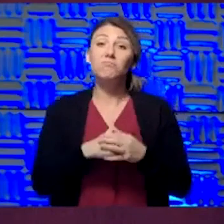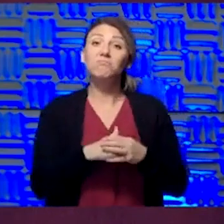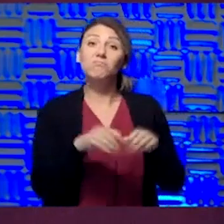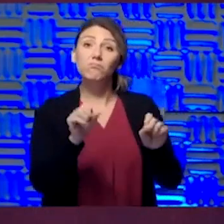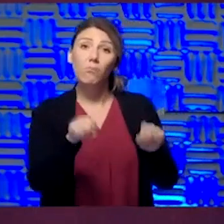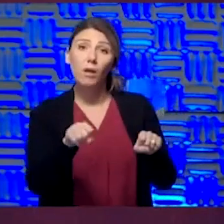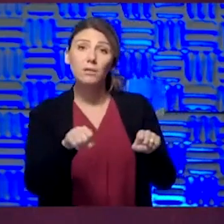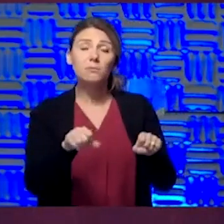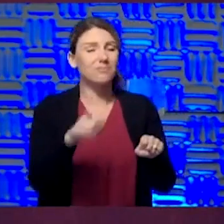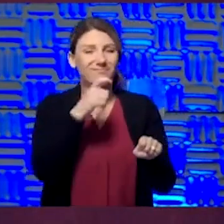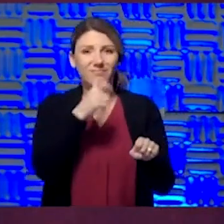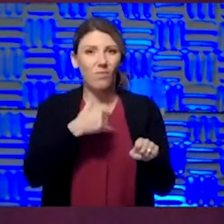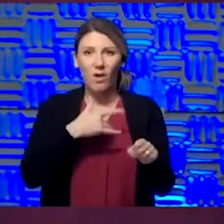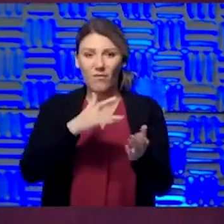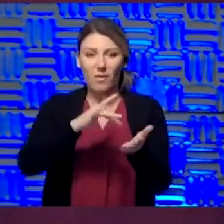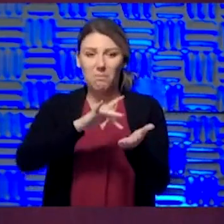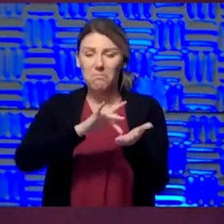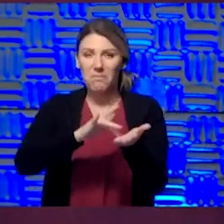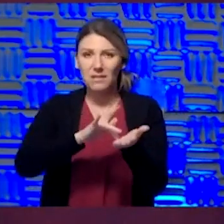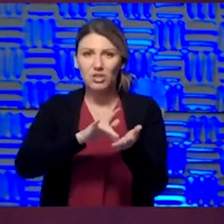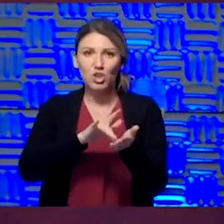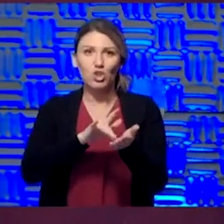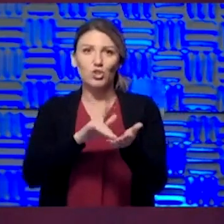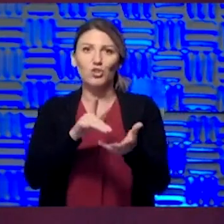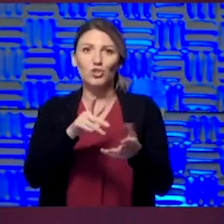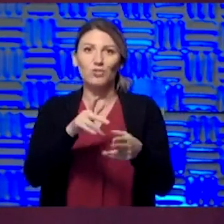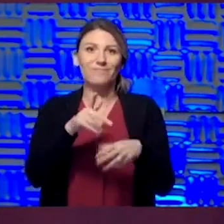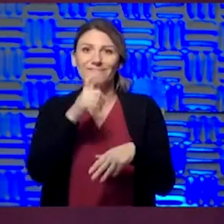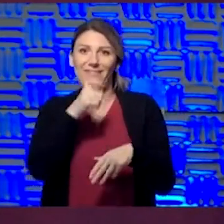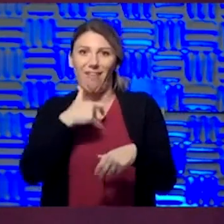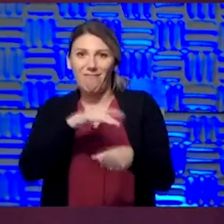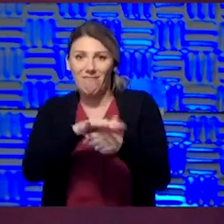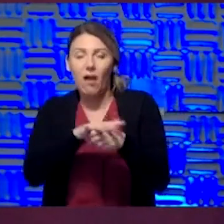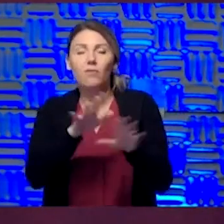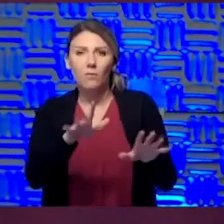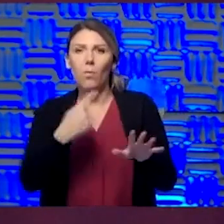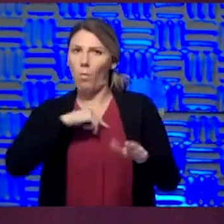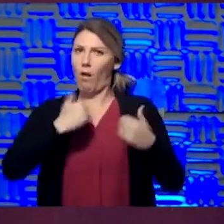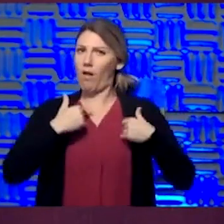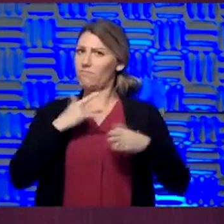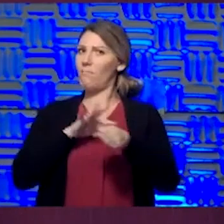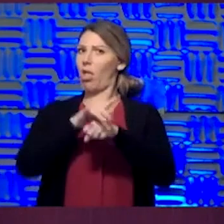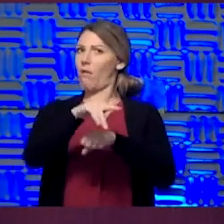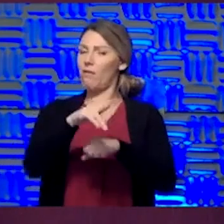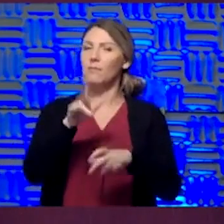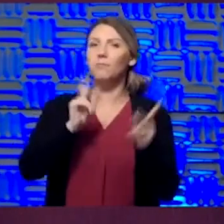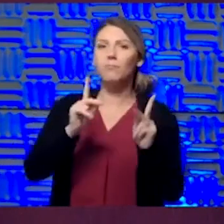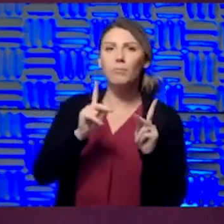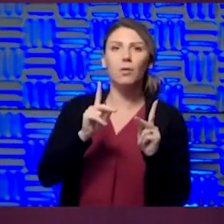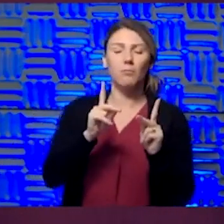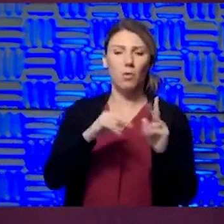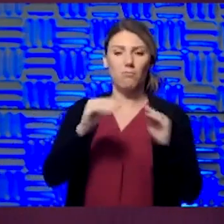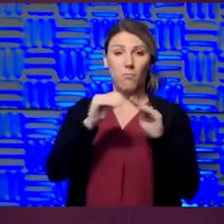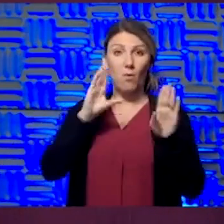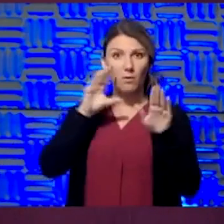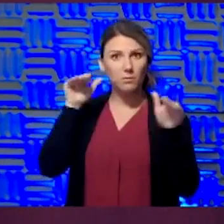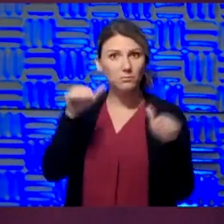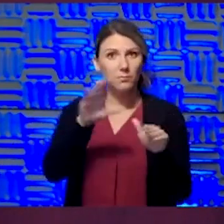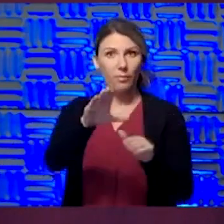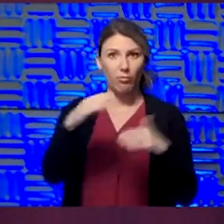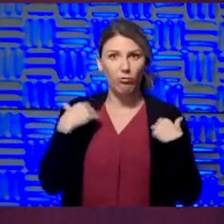We don't have medication shortage, and we people are paying attention more to the health. You know, COVID crisis